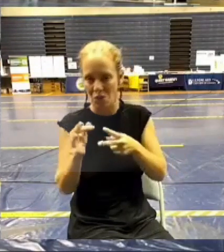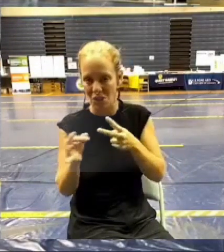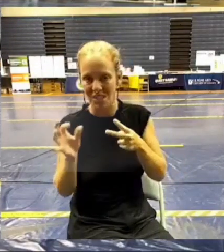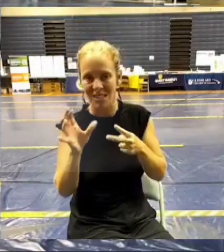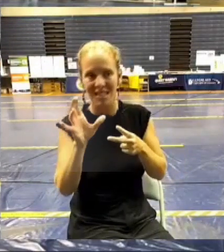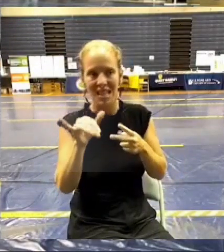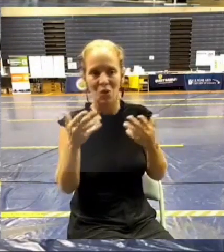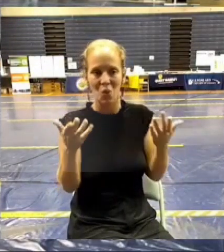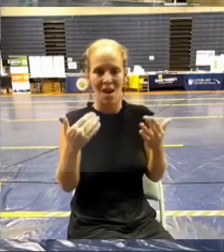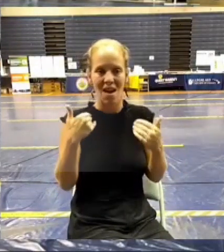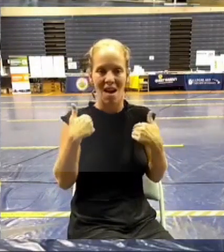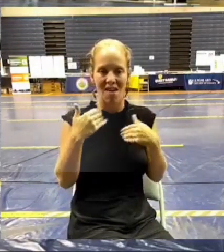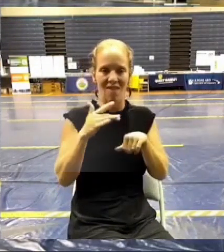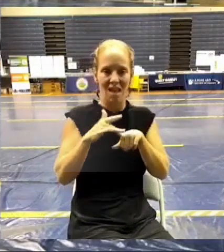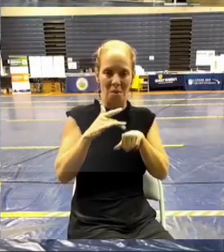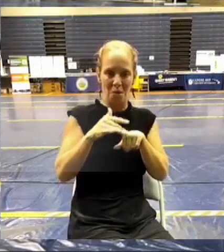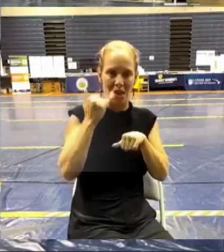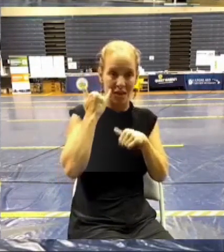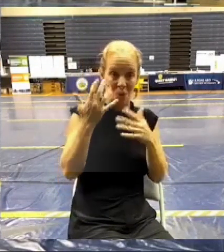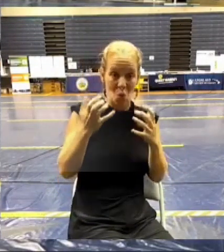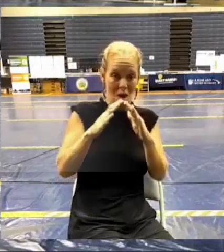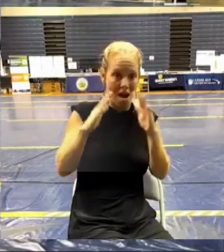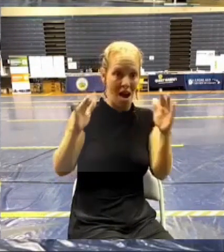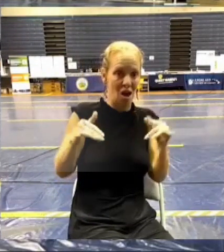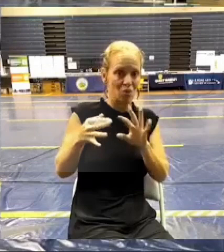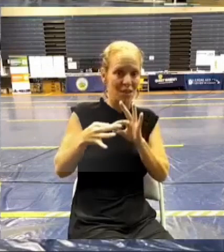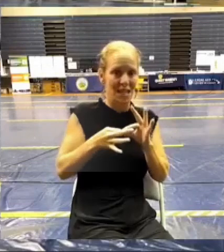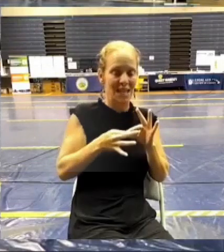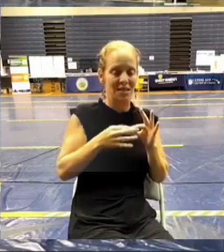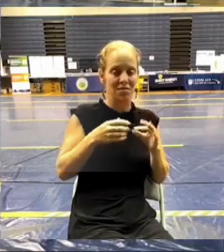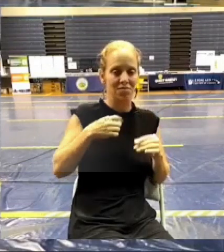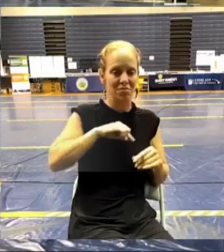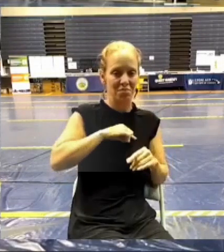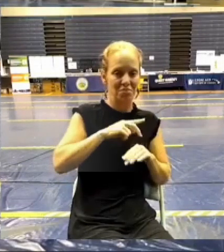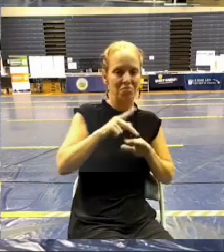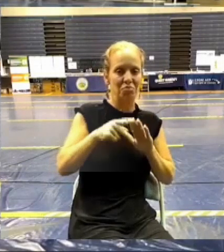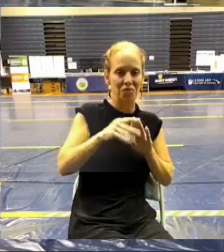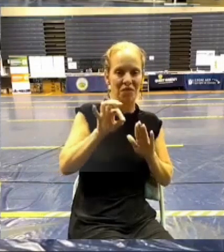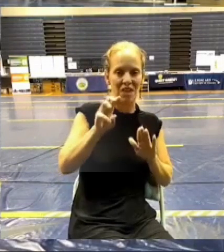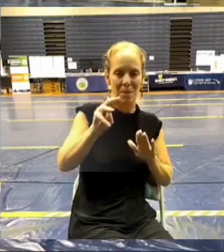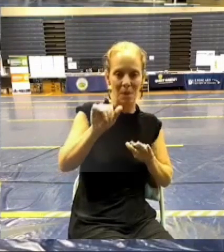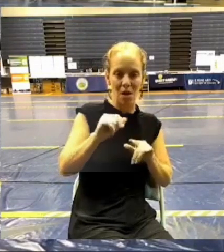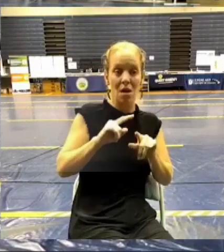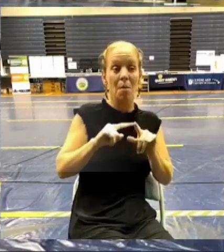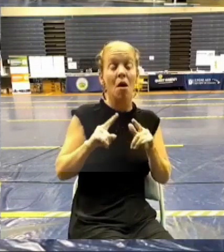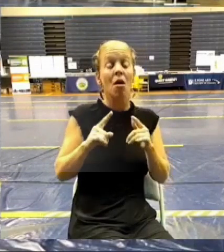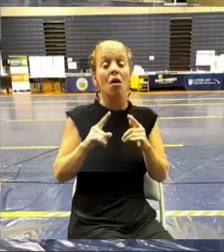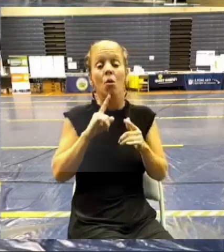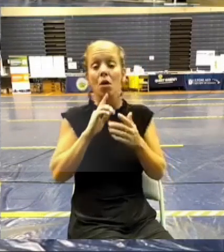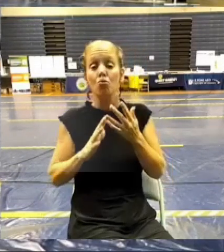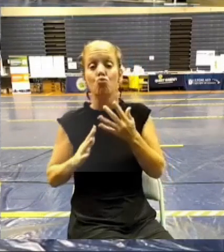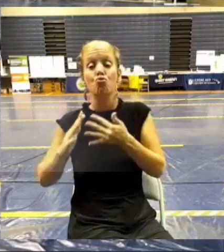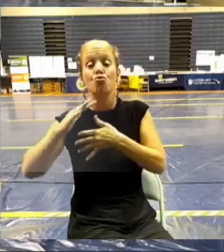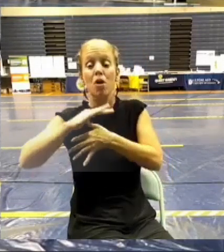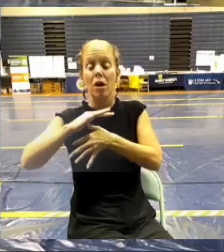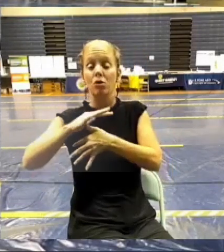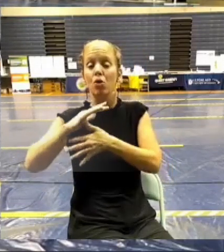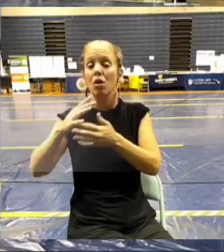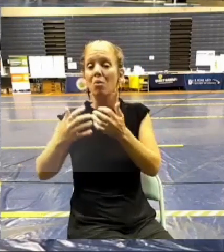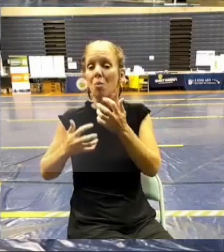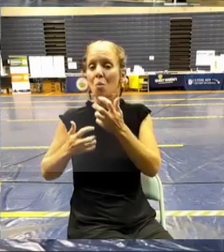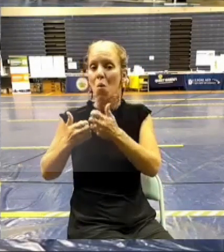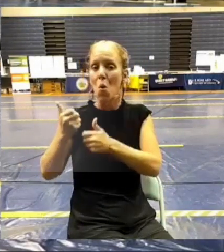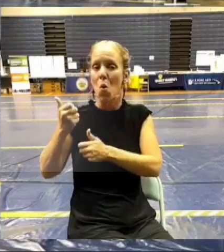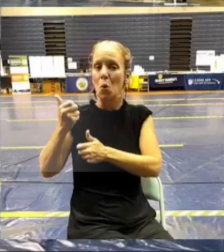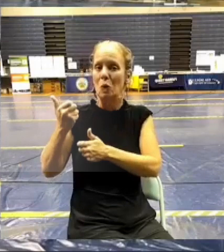are the resources that are available if you want a housing unit. What we want to do is work with the most vulnerable first to prioritize them